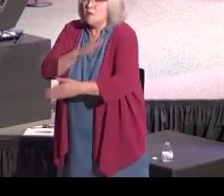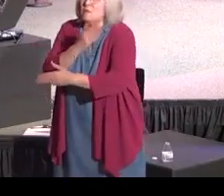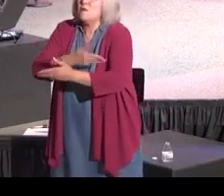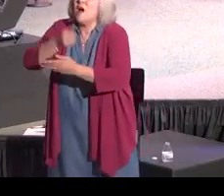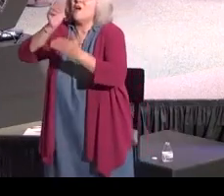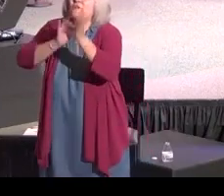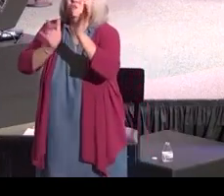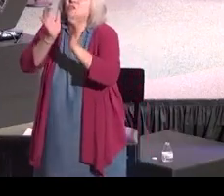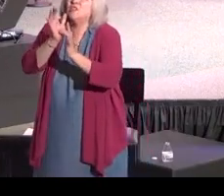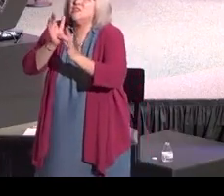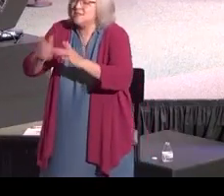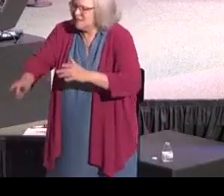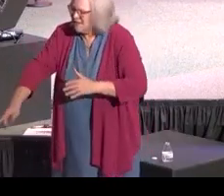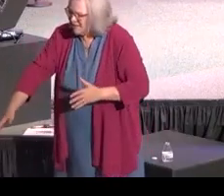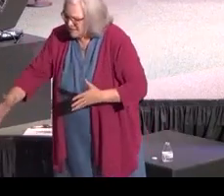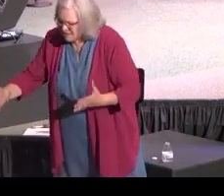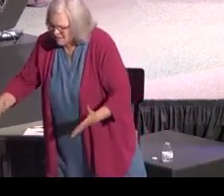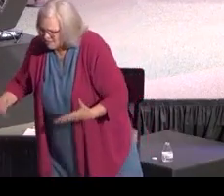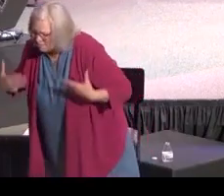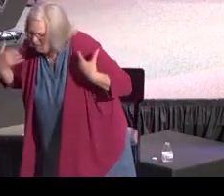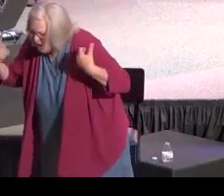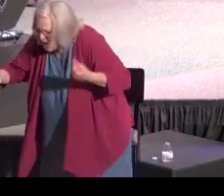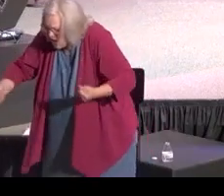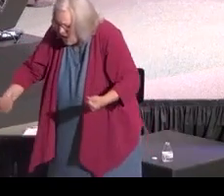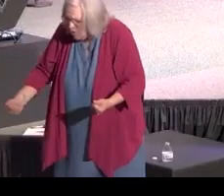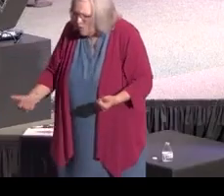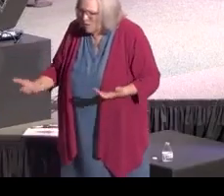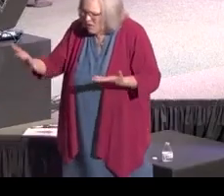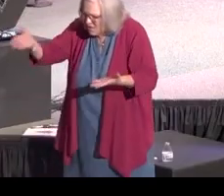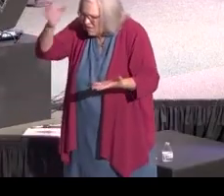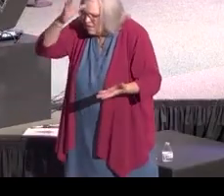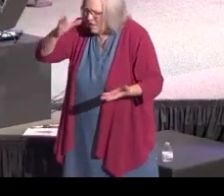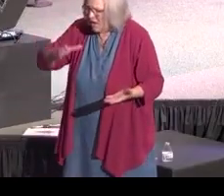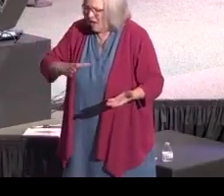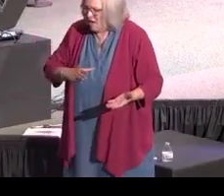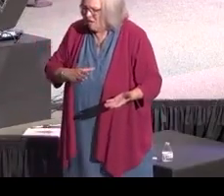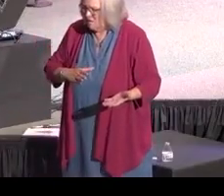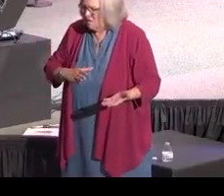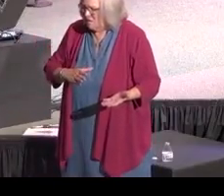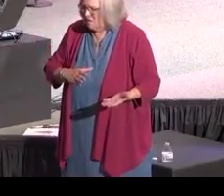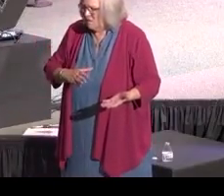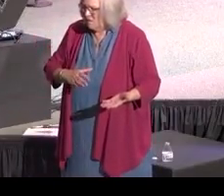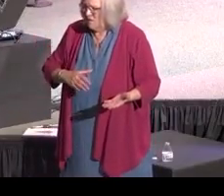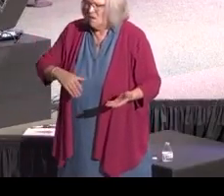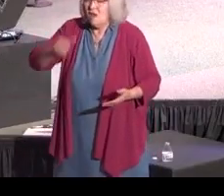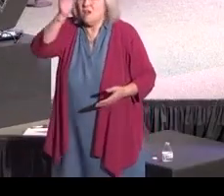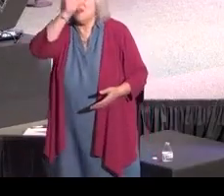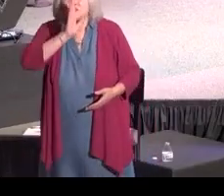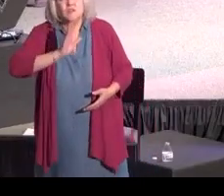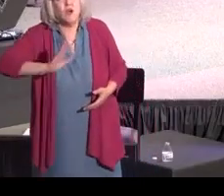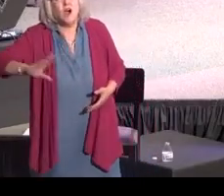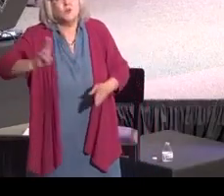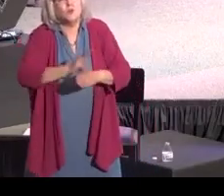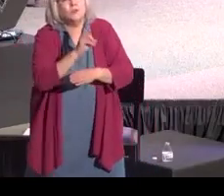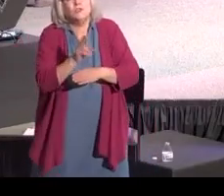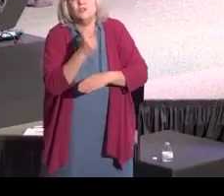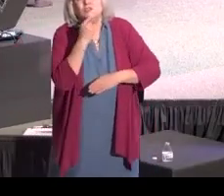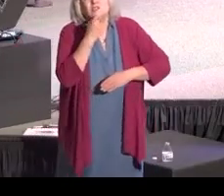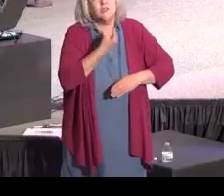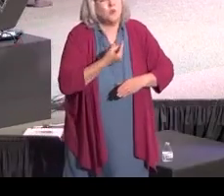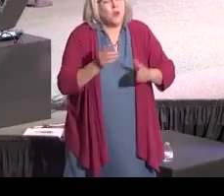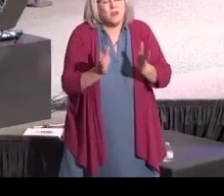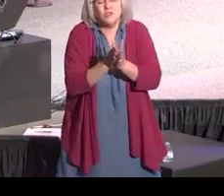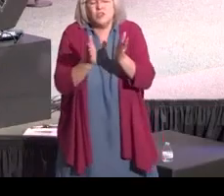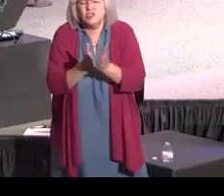Jesus, he's healed. And God says, listen, I'll use your shipwreck. I'll use your disappointment. I'll use